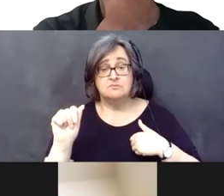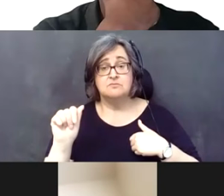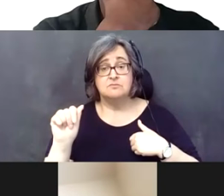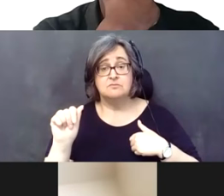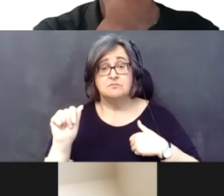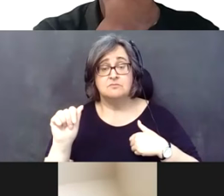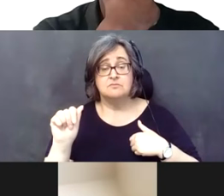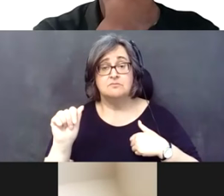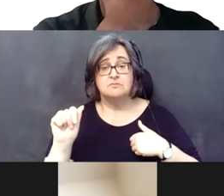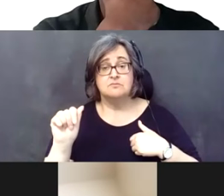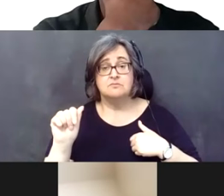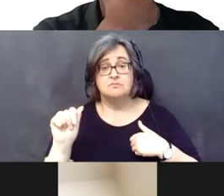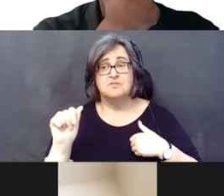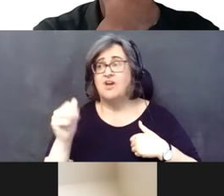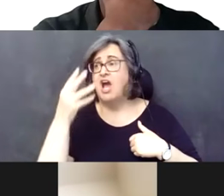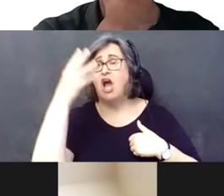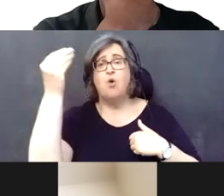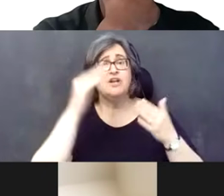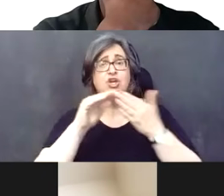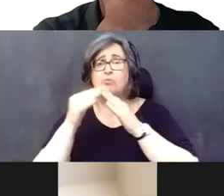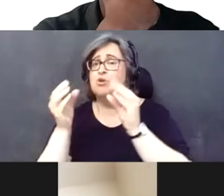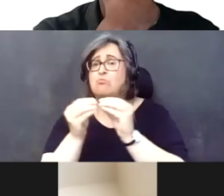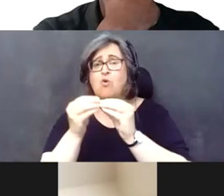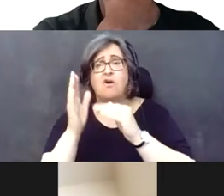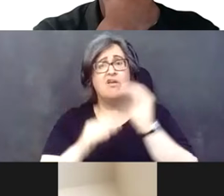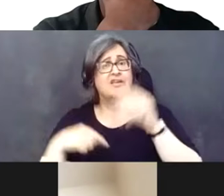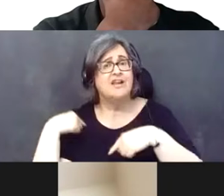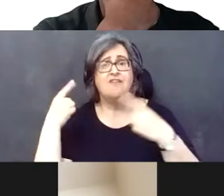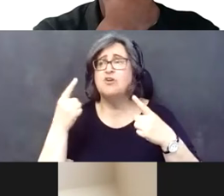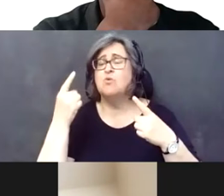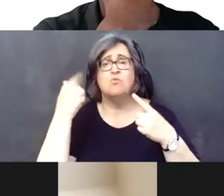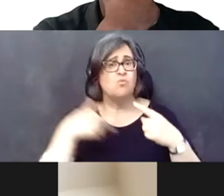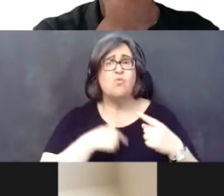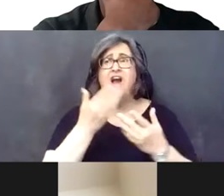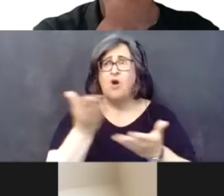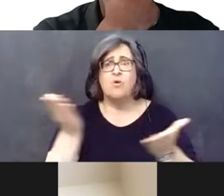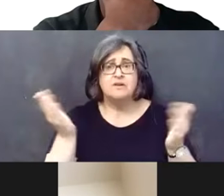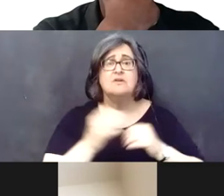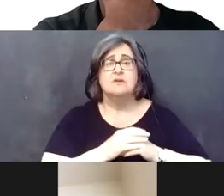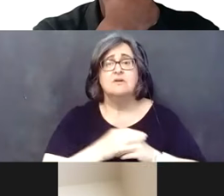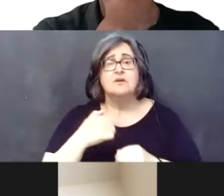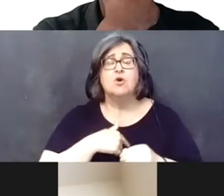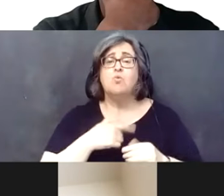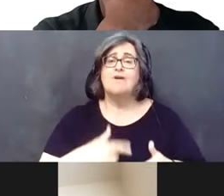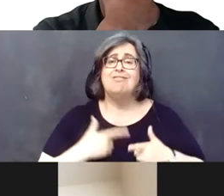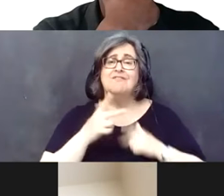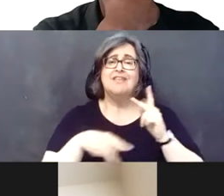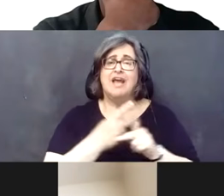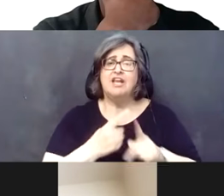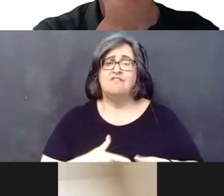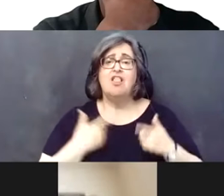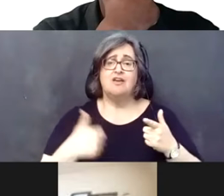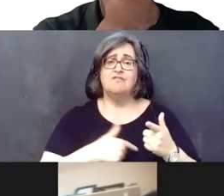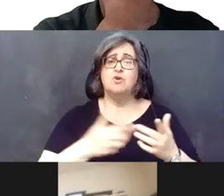are out in the community more than ever and living the kind of lives they want